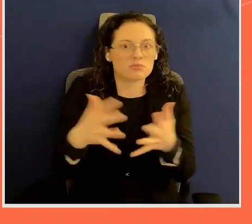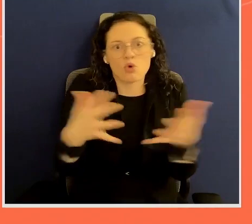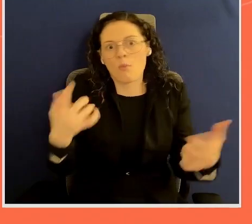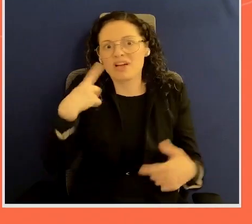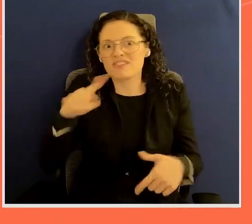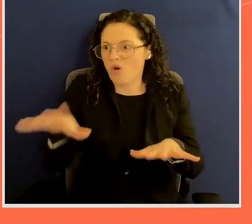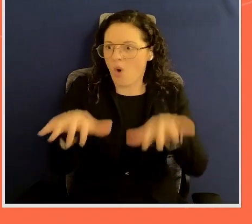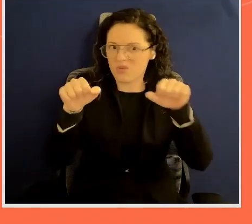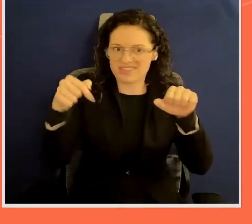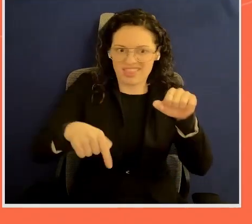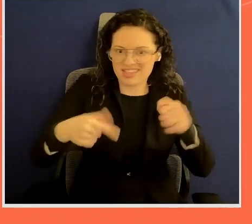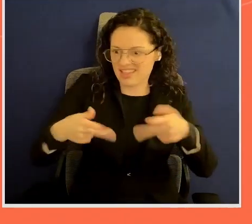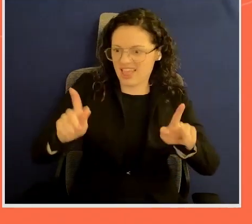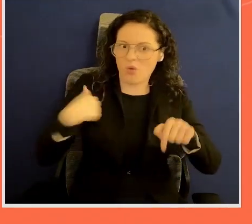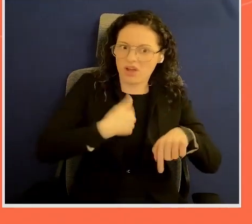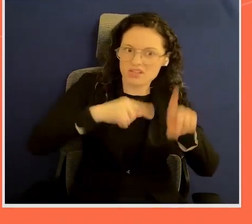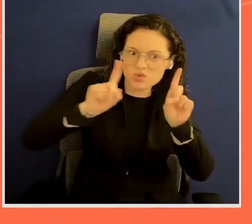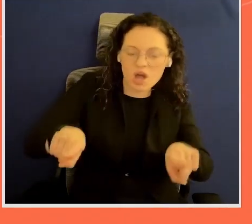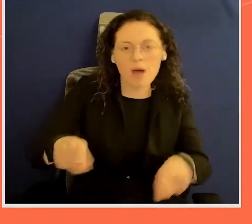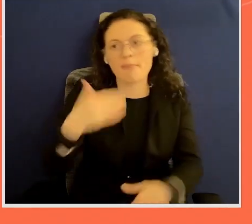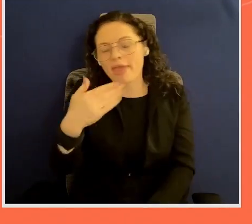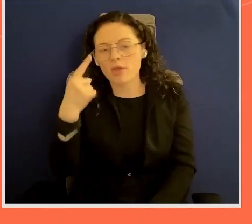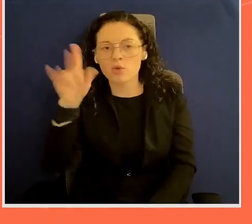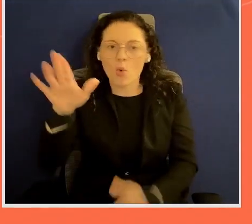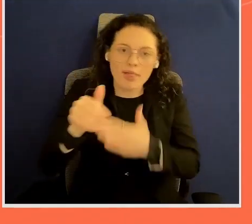to the ocean and why it is important